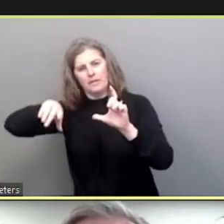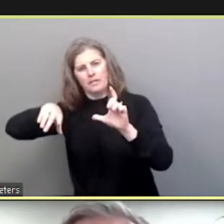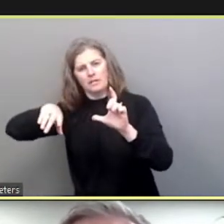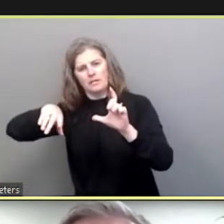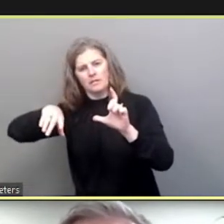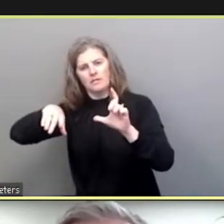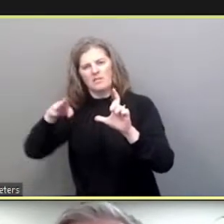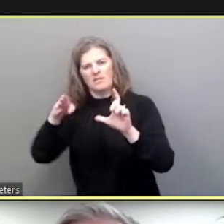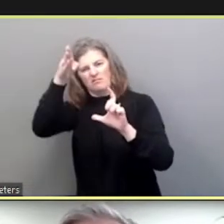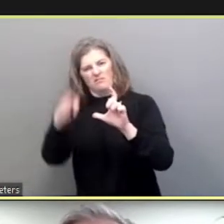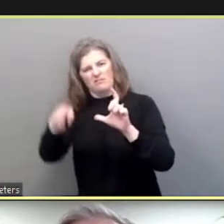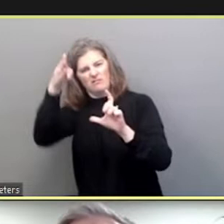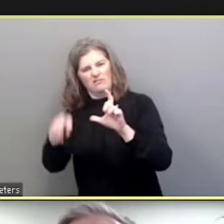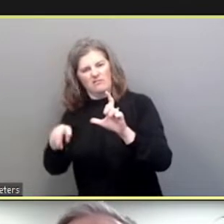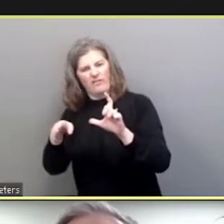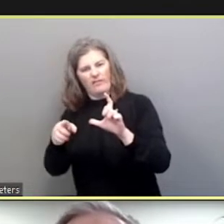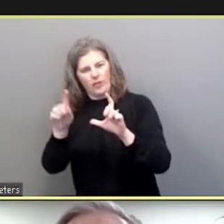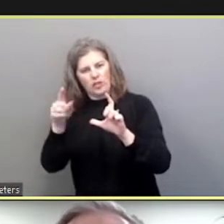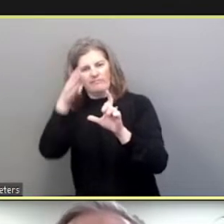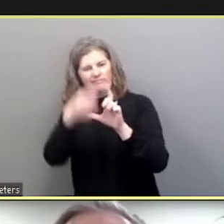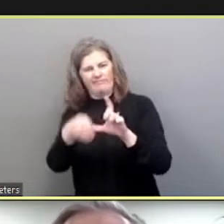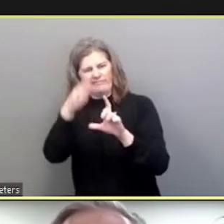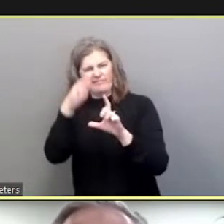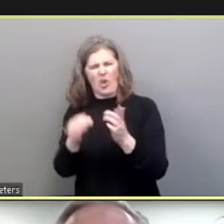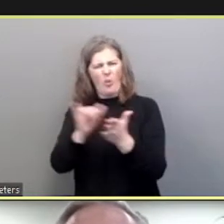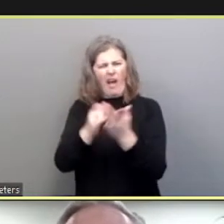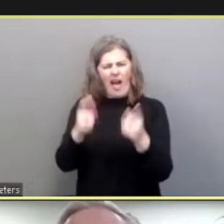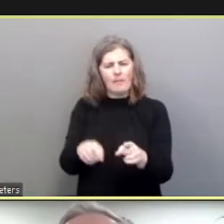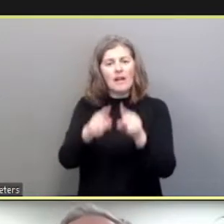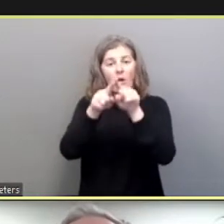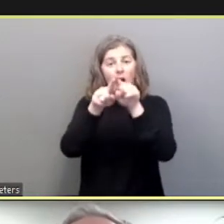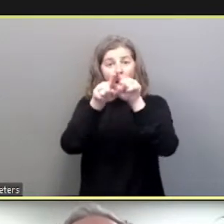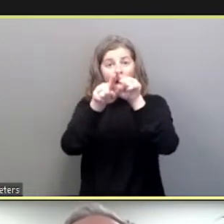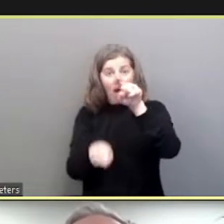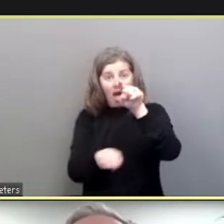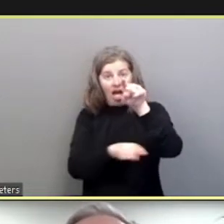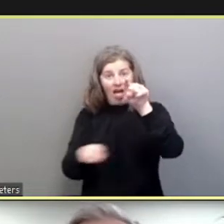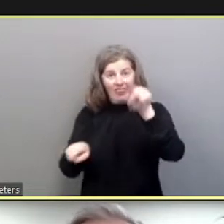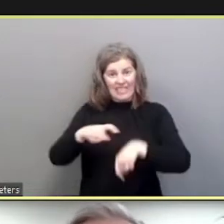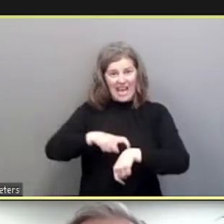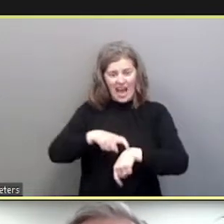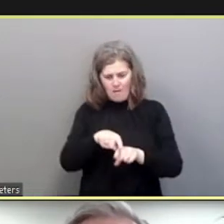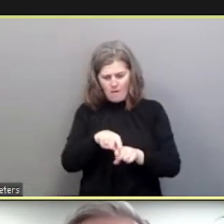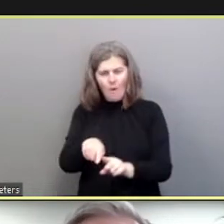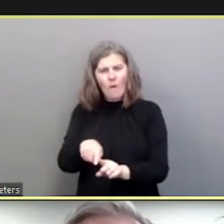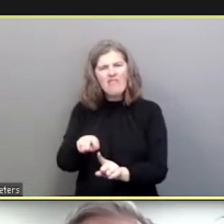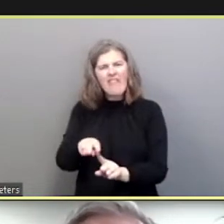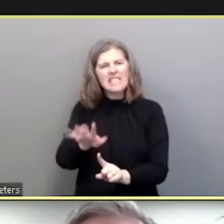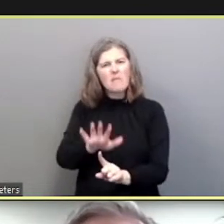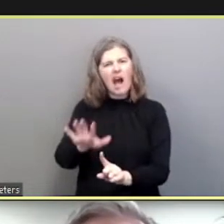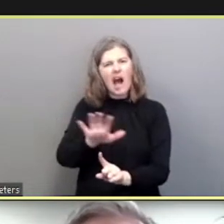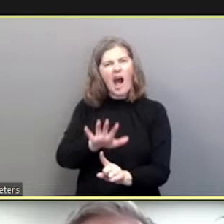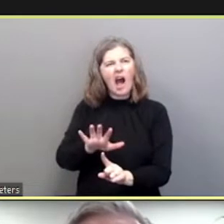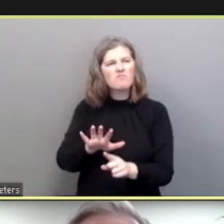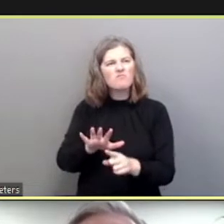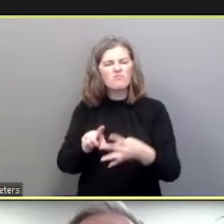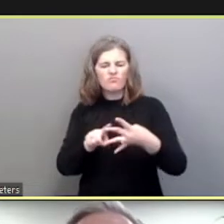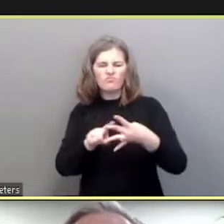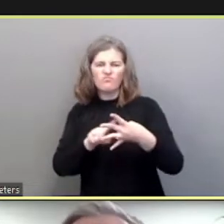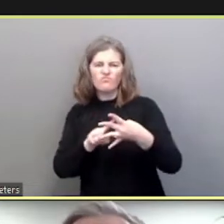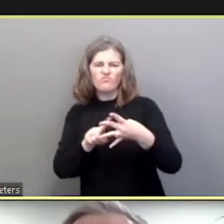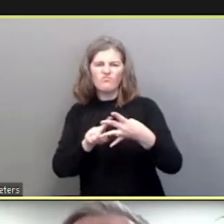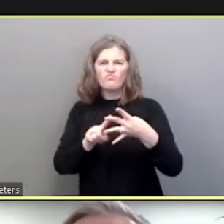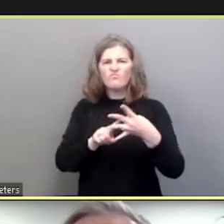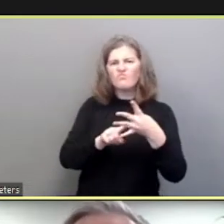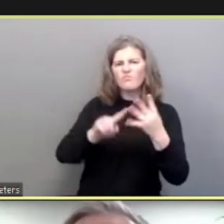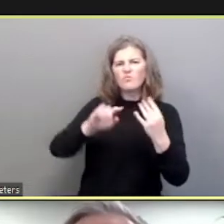vertical one first. So what happened there? If you go down to the x-axis, you'll see that's right about mid-July when the